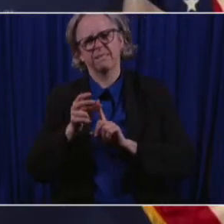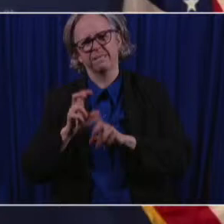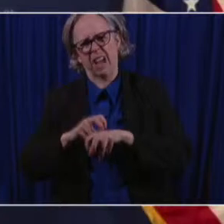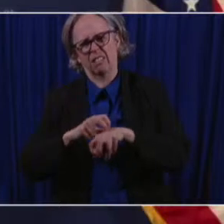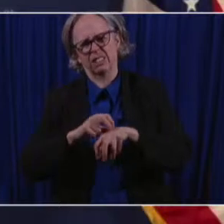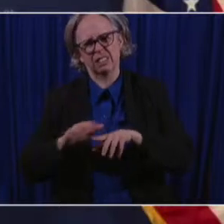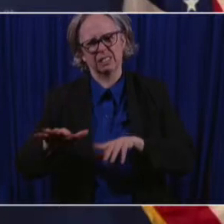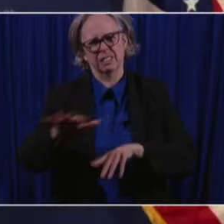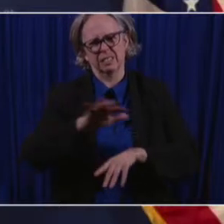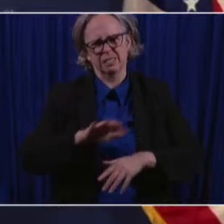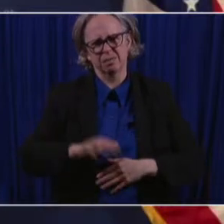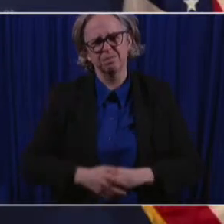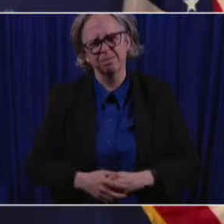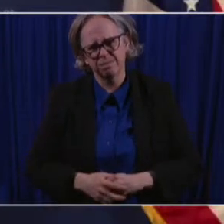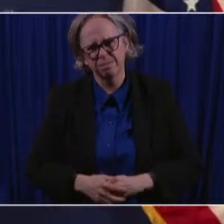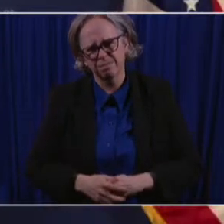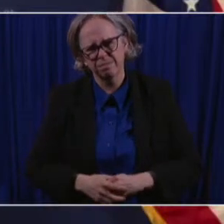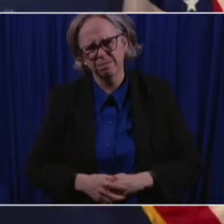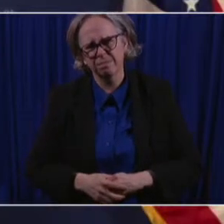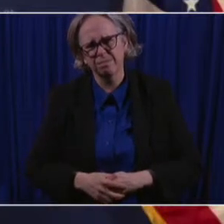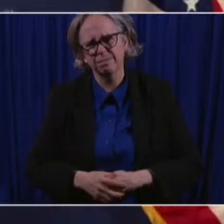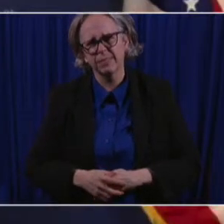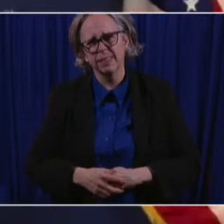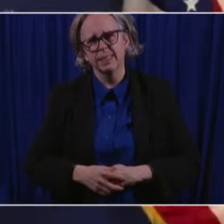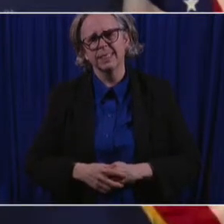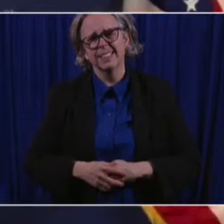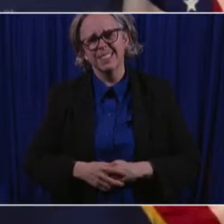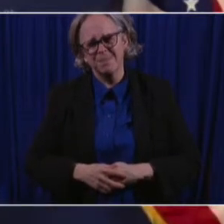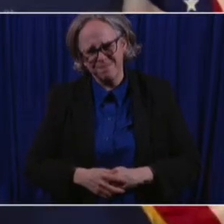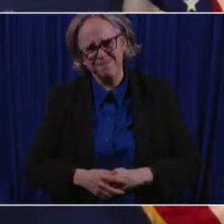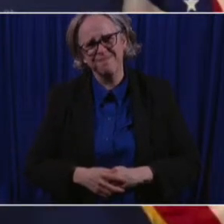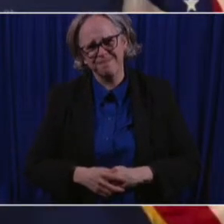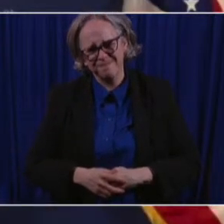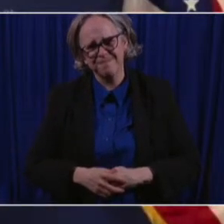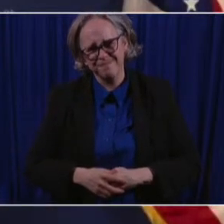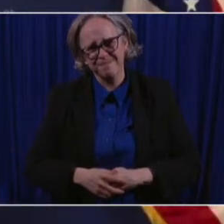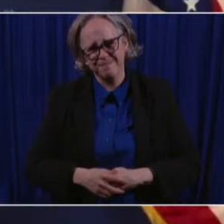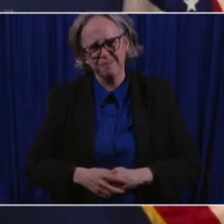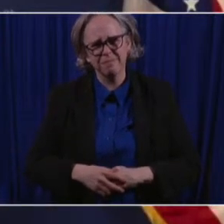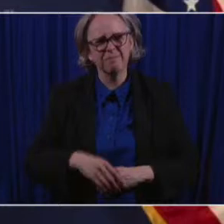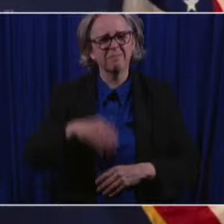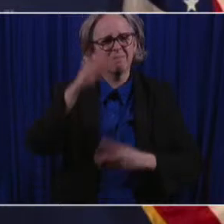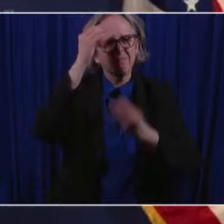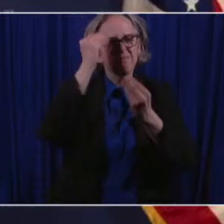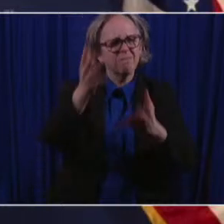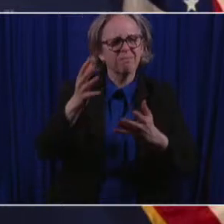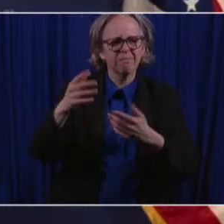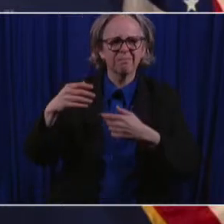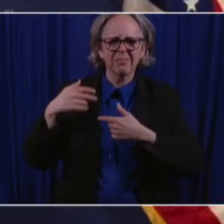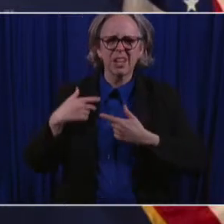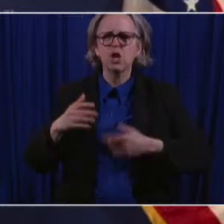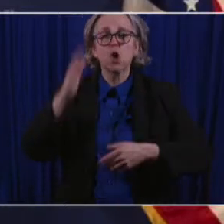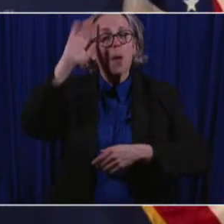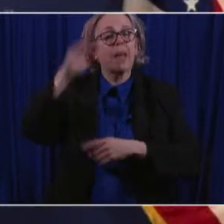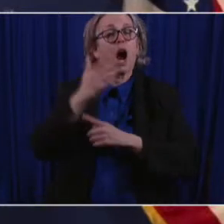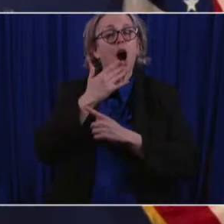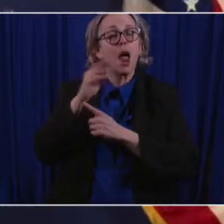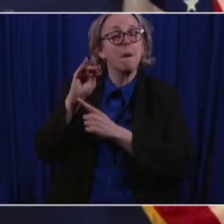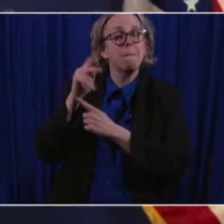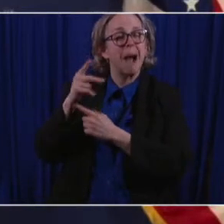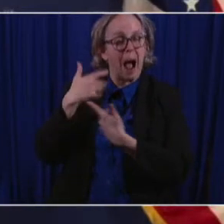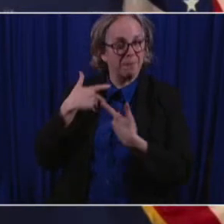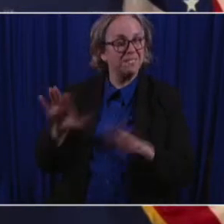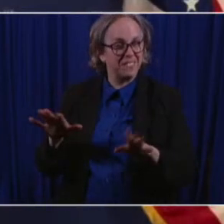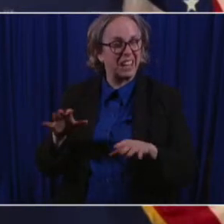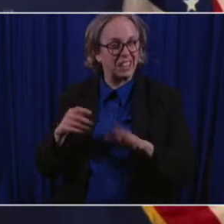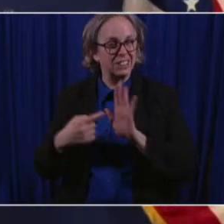The original color maps that we have been using, those are still available to